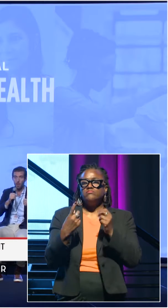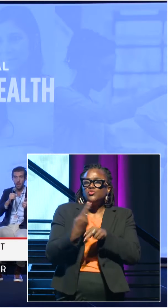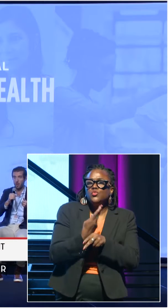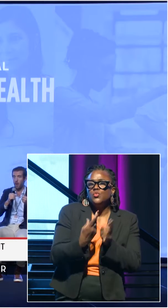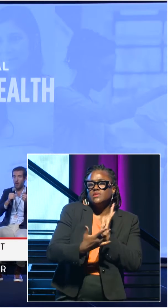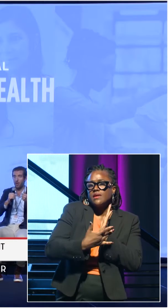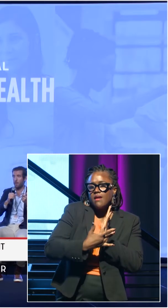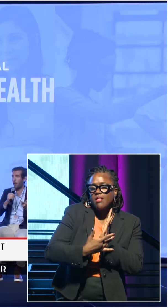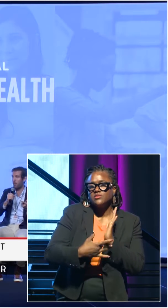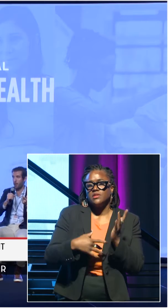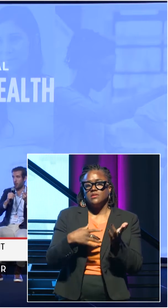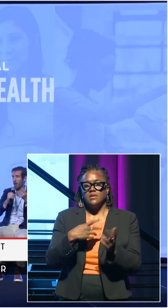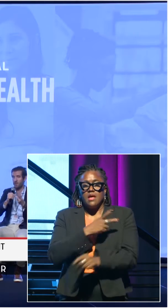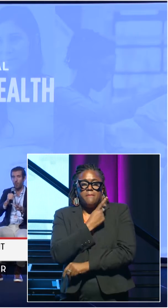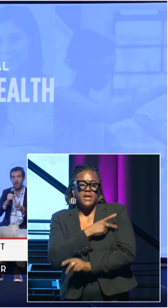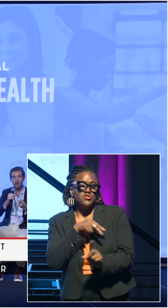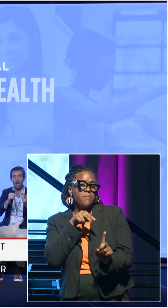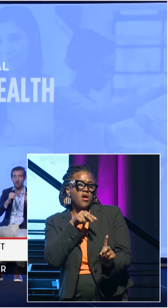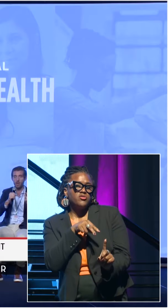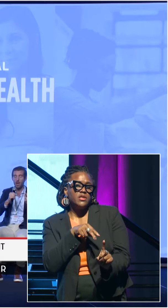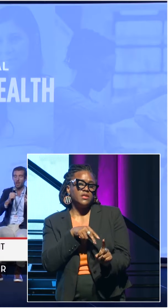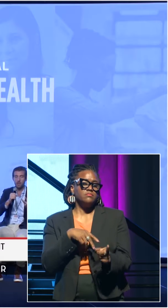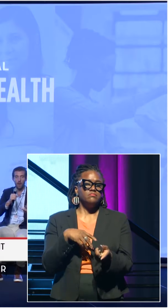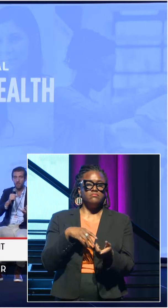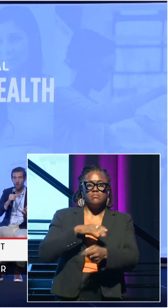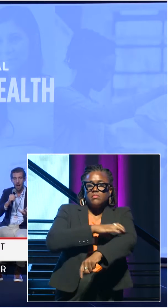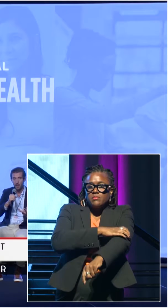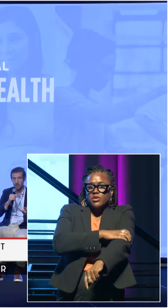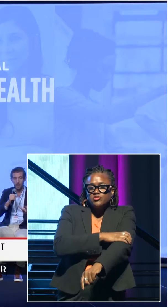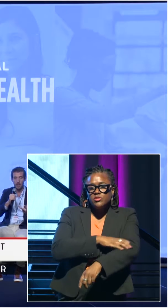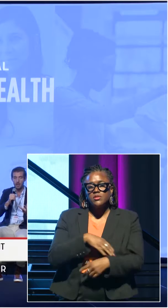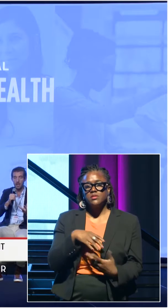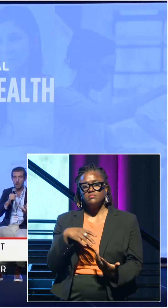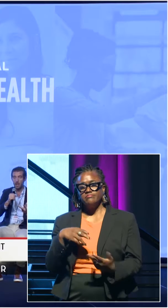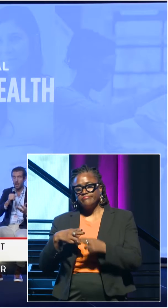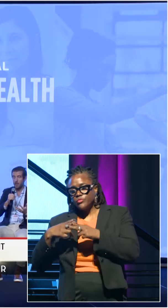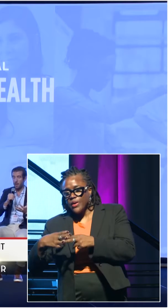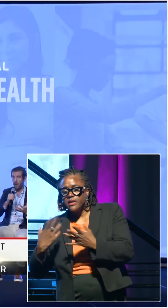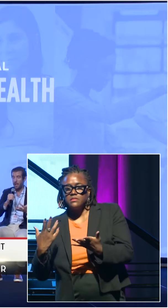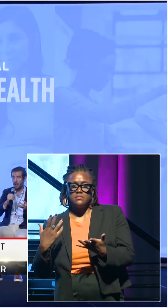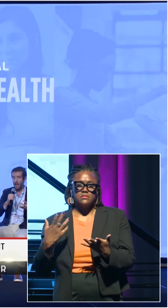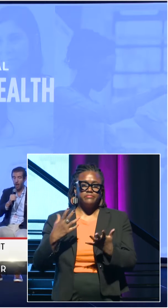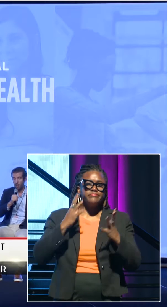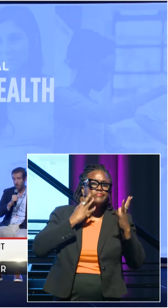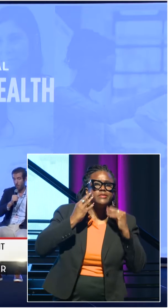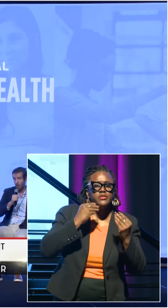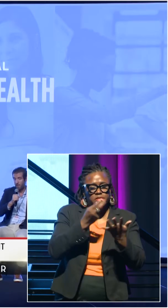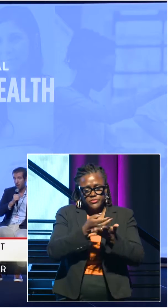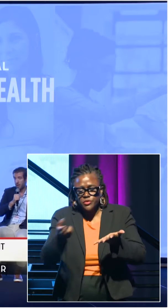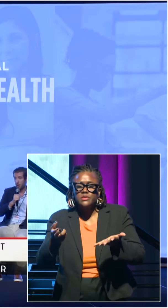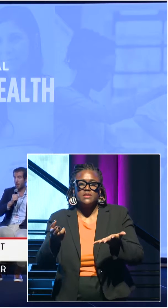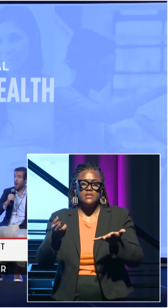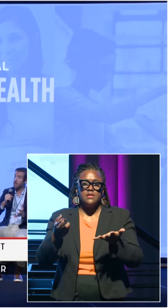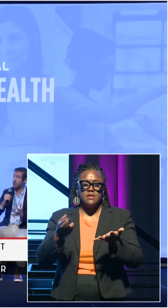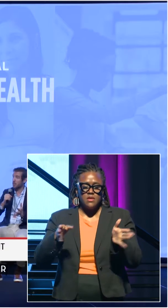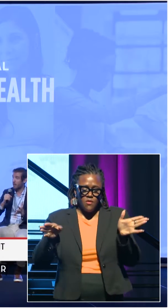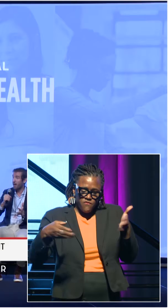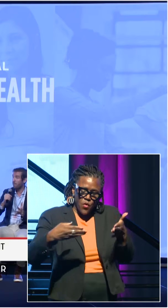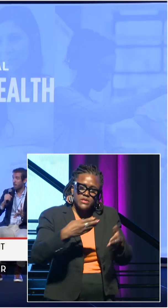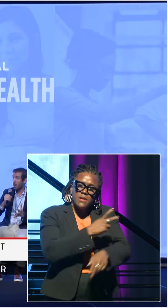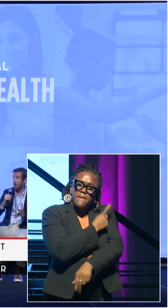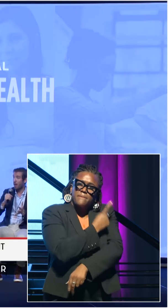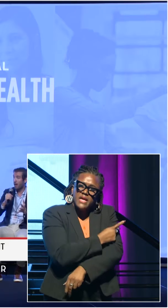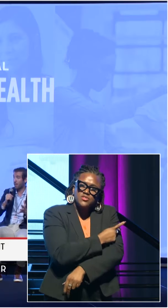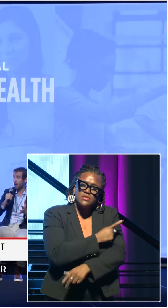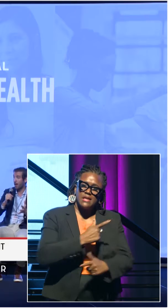technology, remote patient monitoring, blood pressure cuffs, weight scales, smartphone app experiences, to make care more focused on the patient's